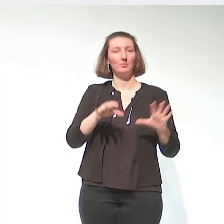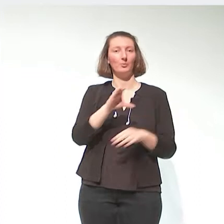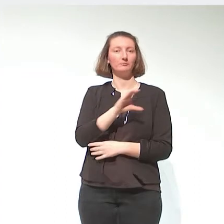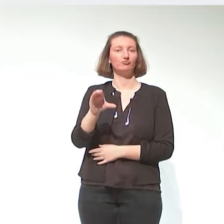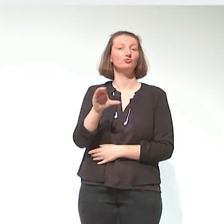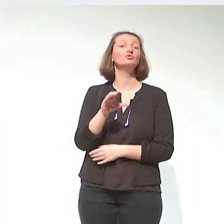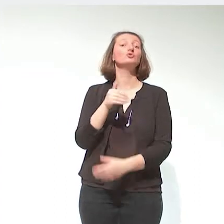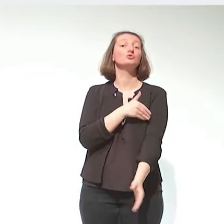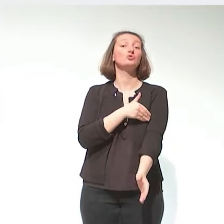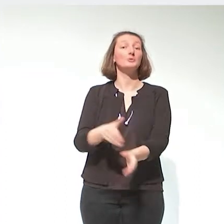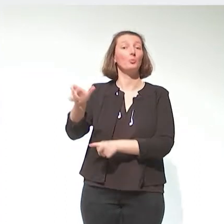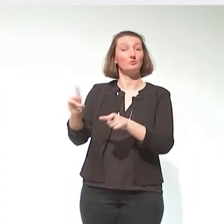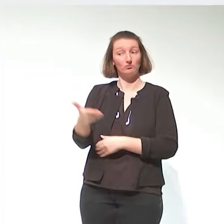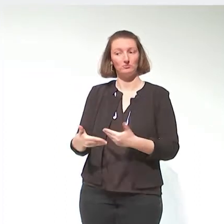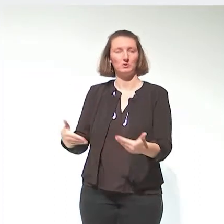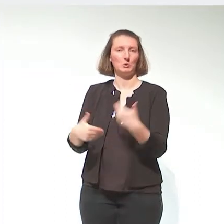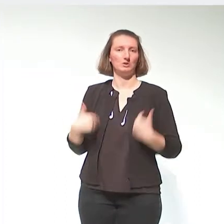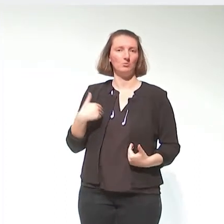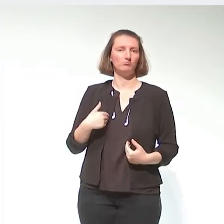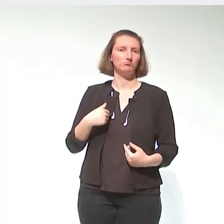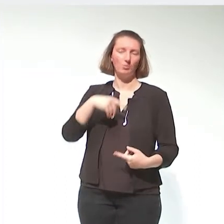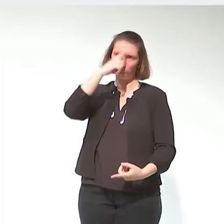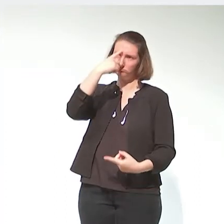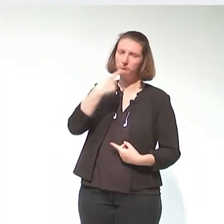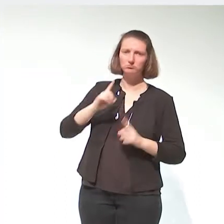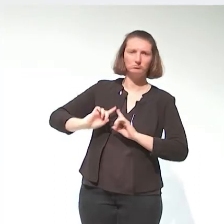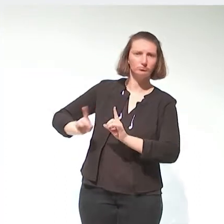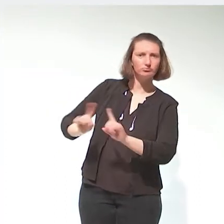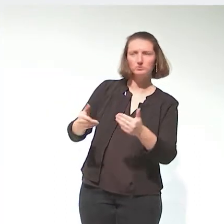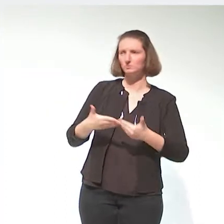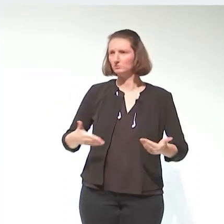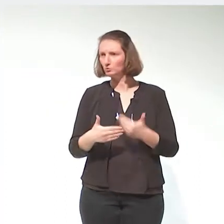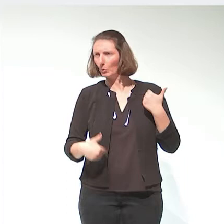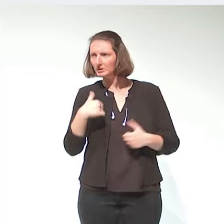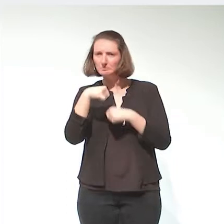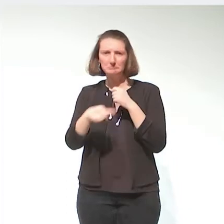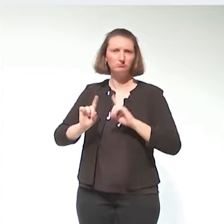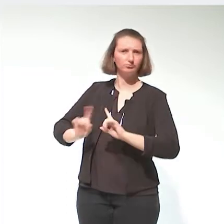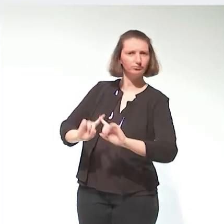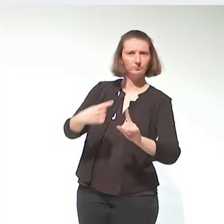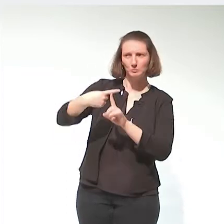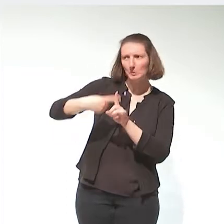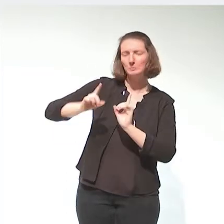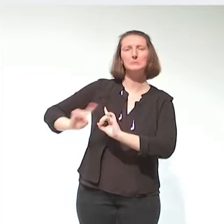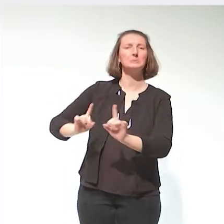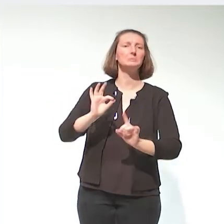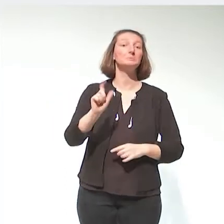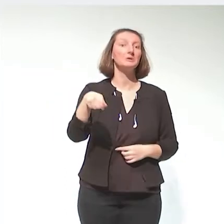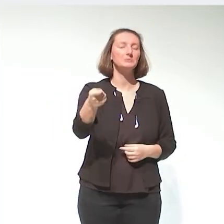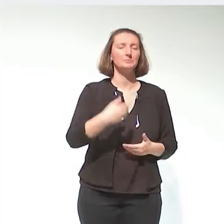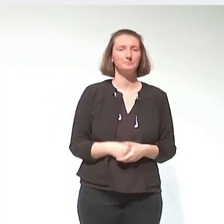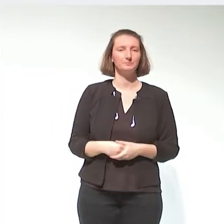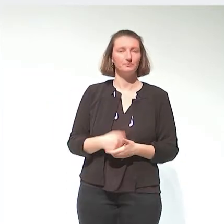Europe, we're talking 87 million people affected by disability to varying degrees.